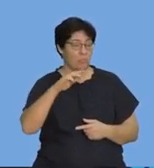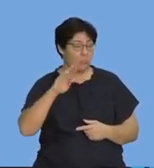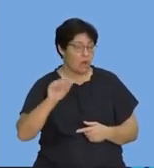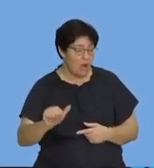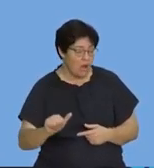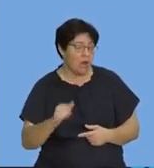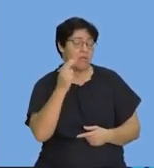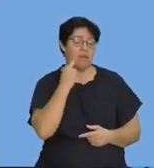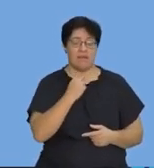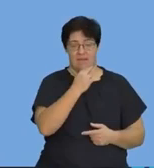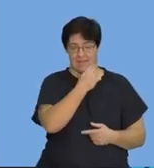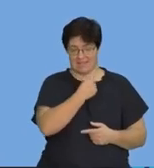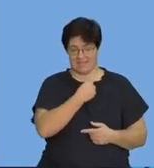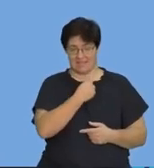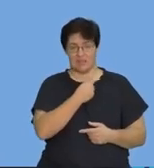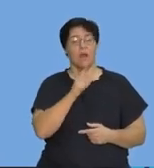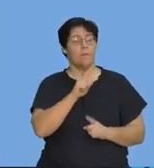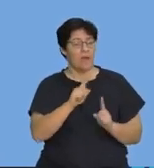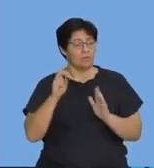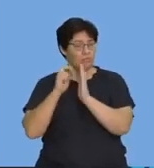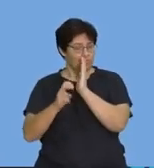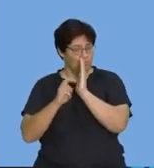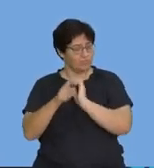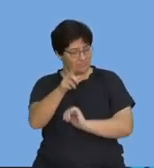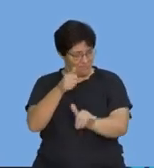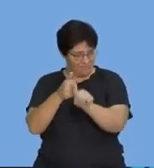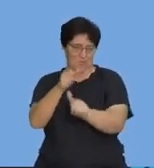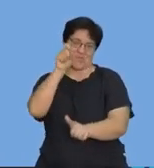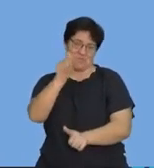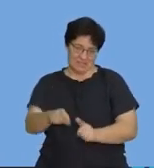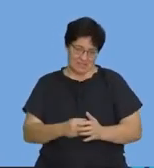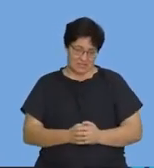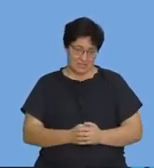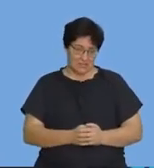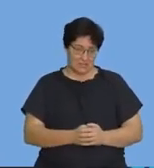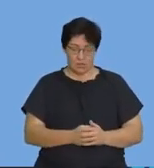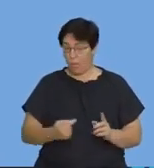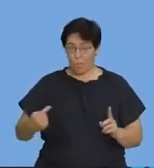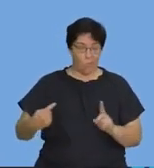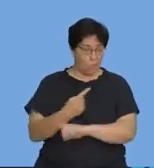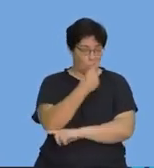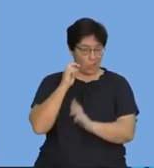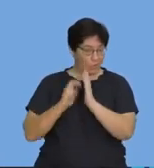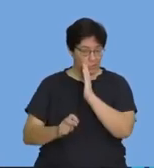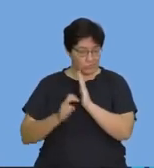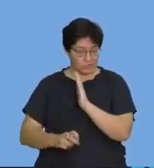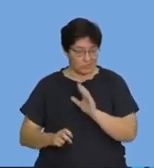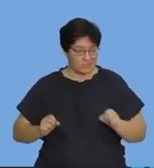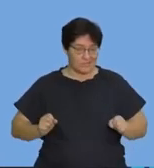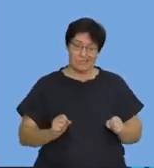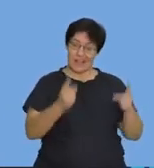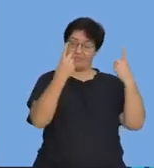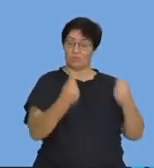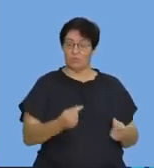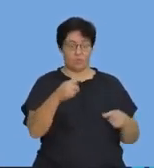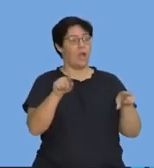Only if you follow the necessary rules. If you do not and you do your own thing, where there is an equal